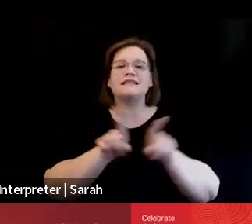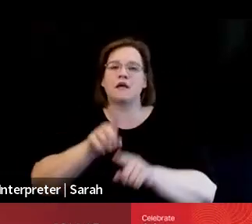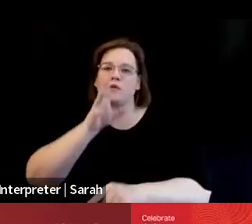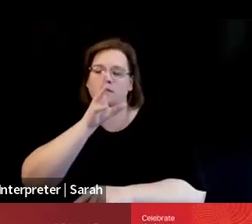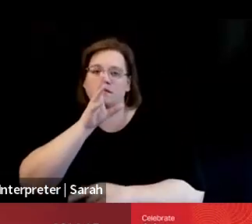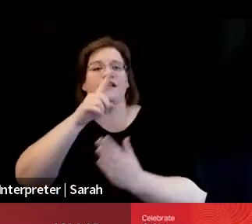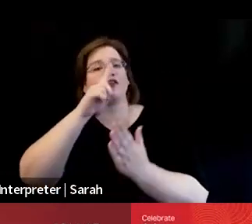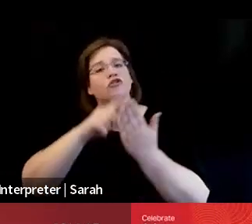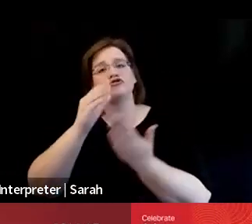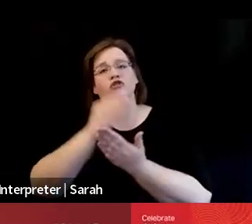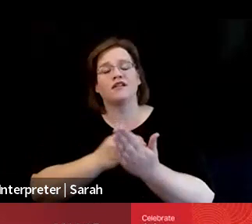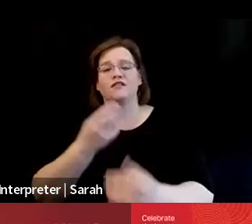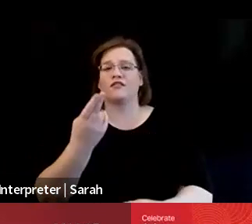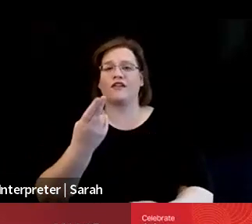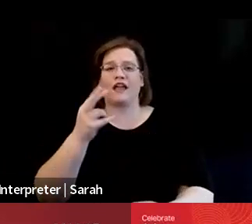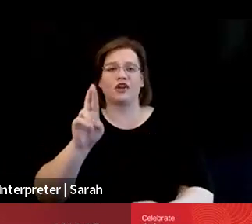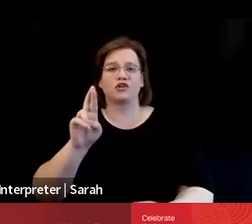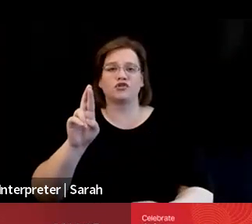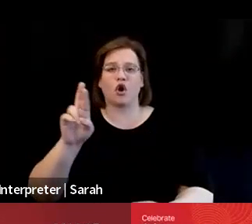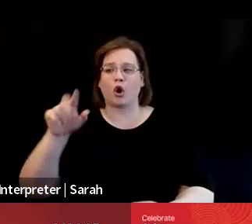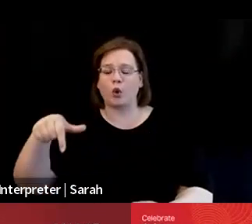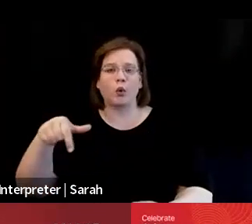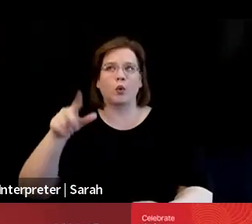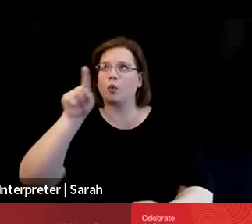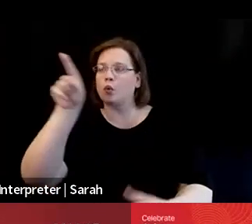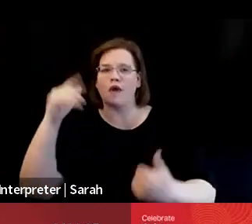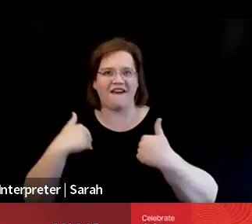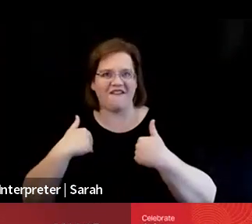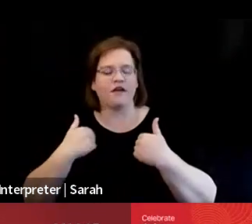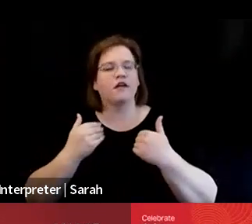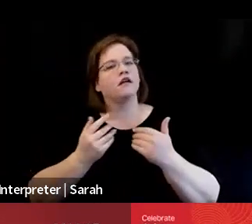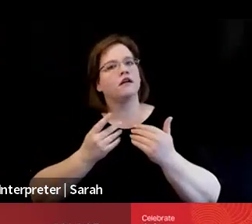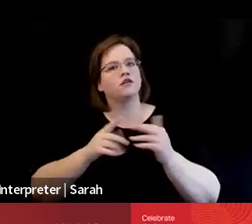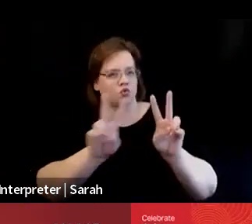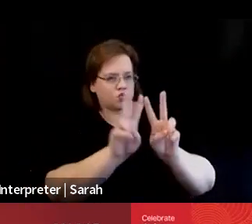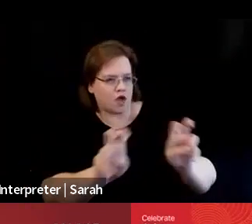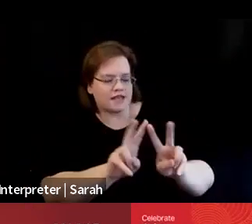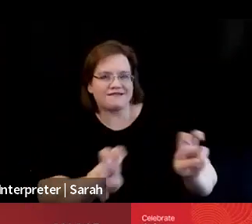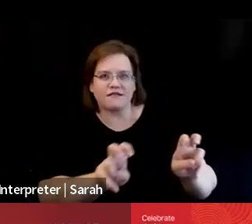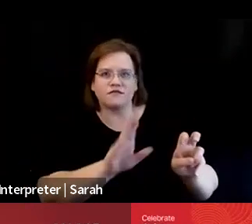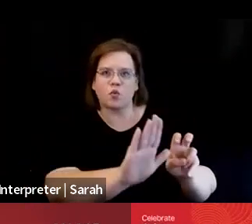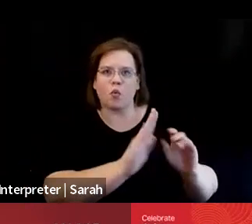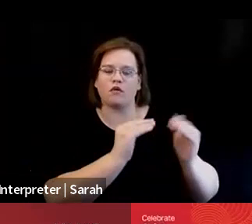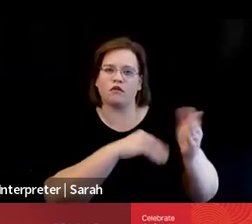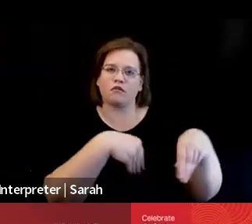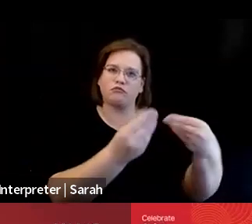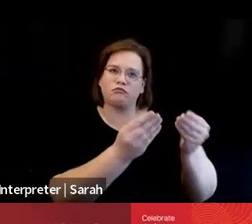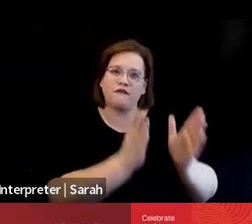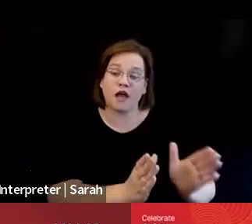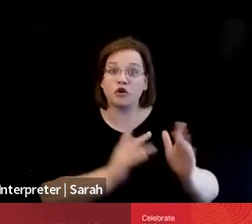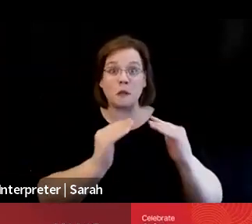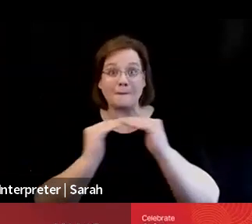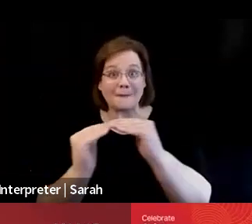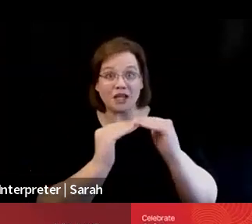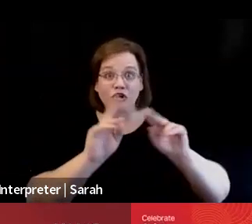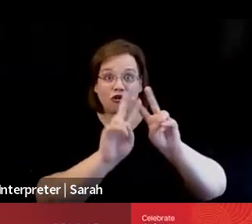checklists out there from AHRQ and others that will help you assess your providers. It could be a peer evaluation thing, Don't just assume that